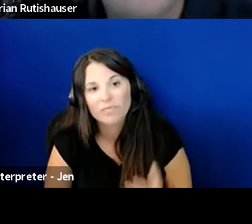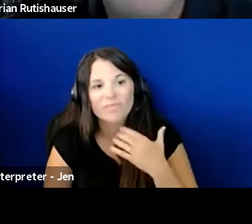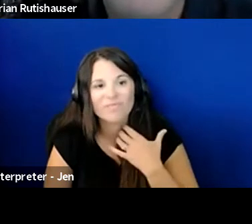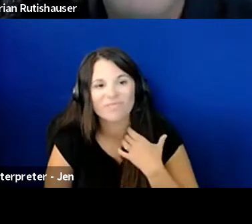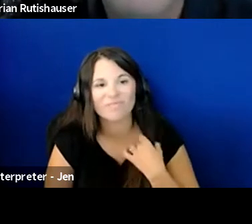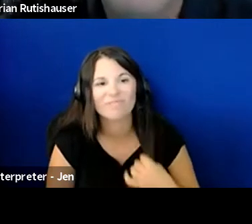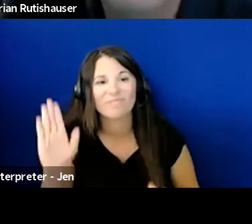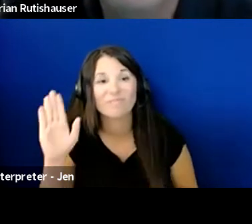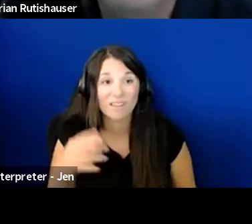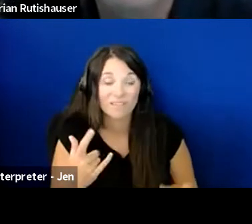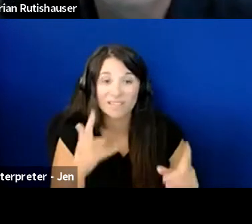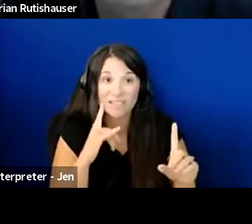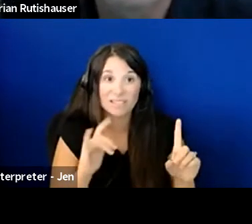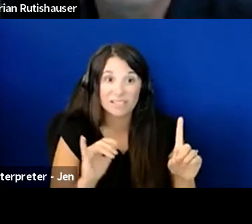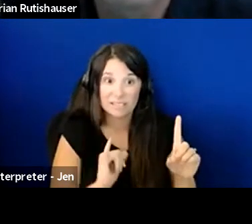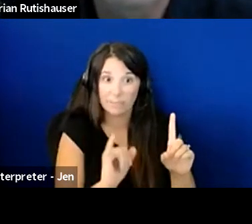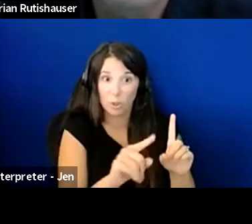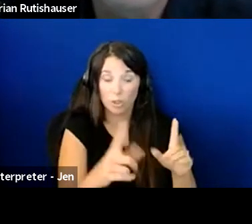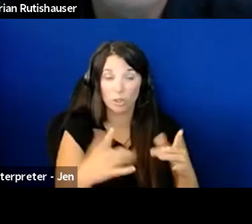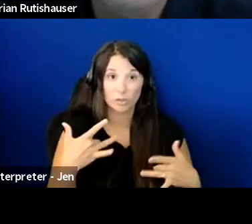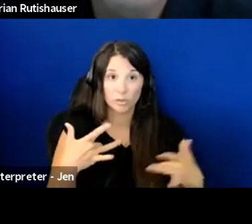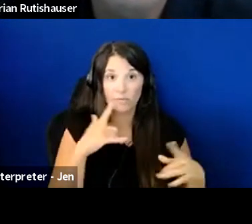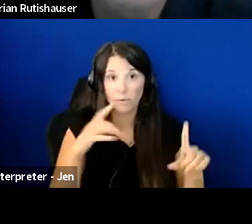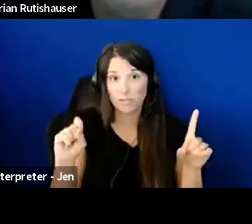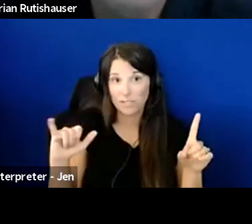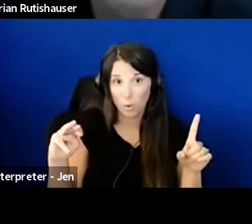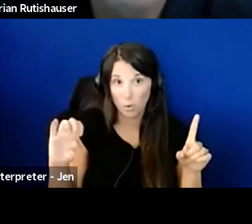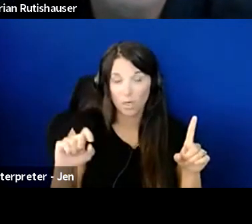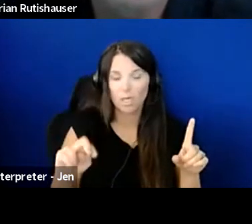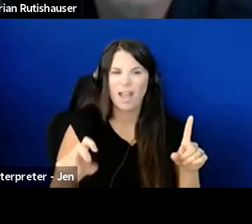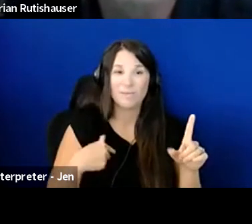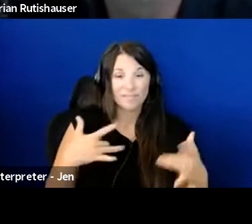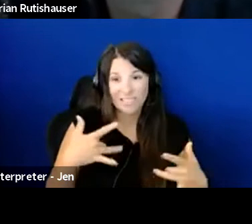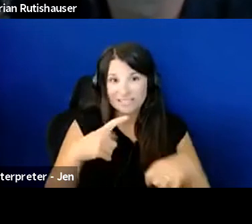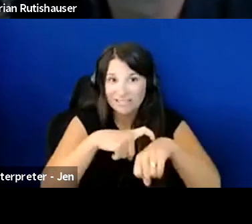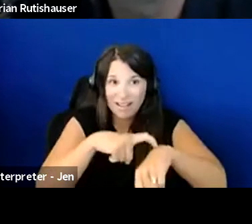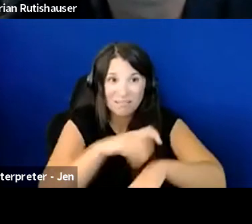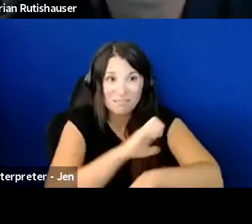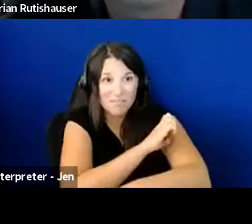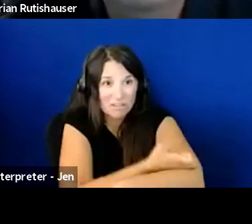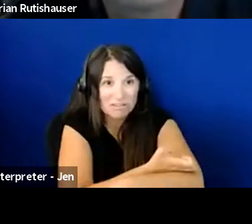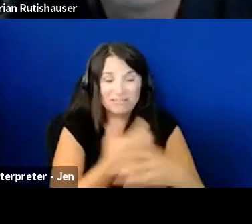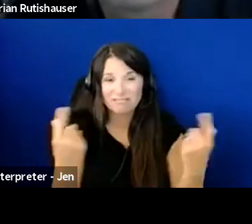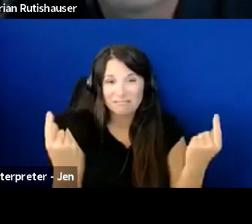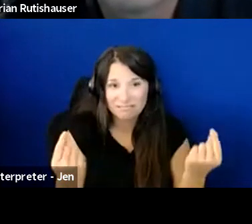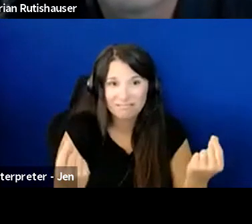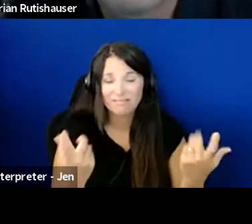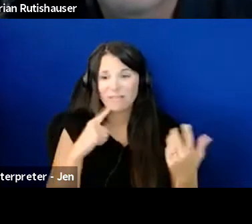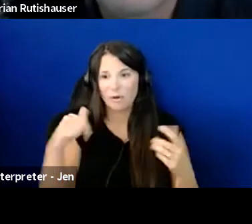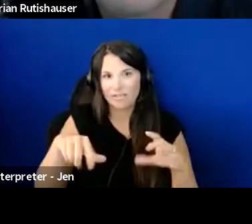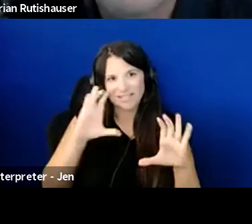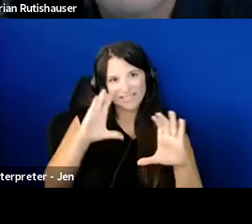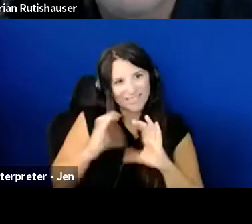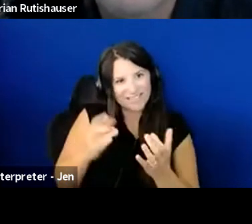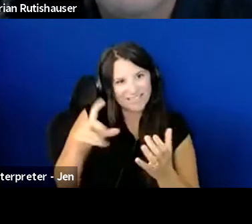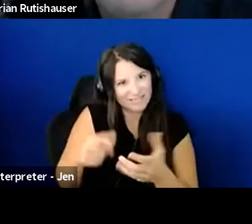I had a similar concern as Simone. I was afraid that I wouldn't have the time or the energy to devote to the class that I, to get